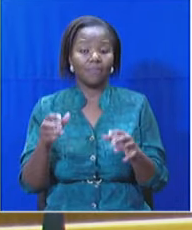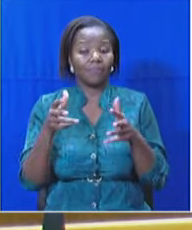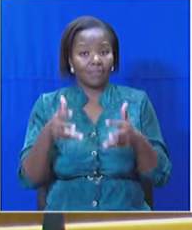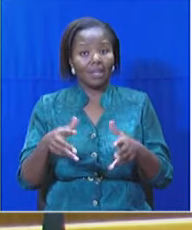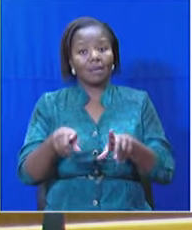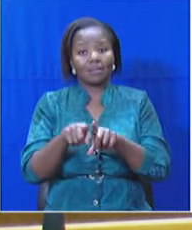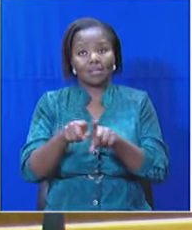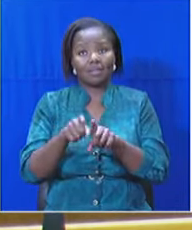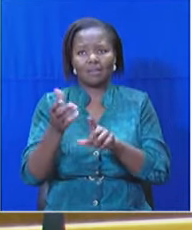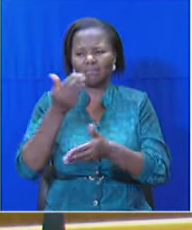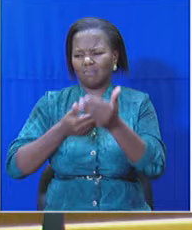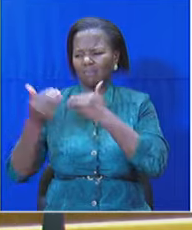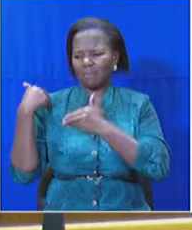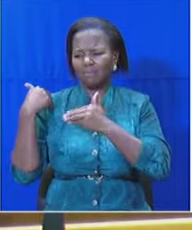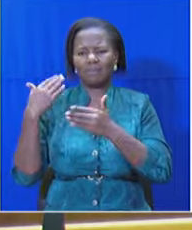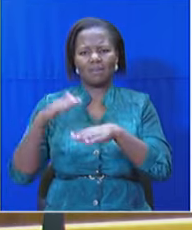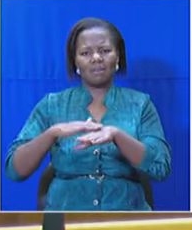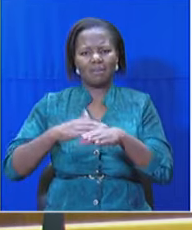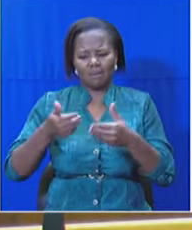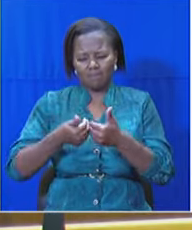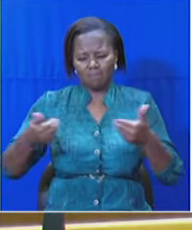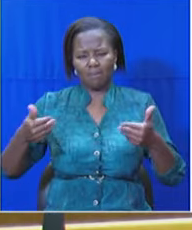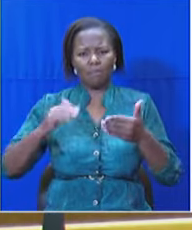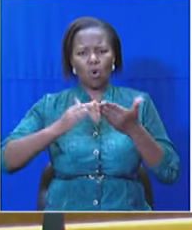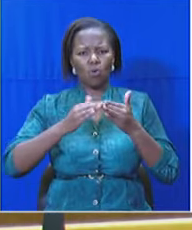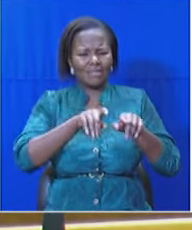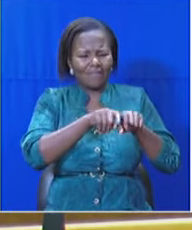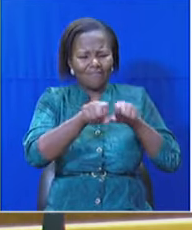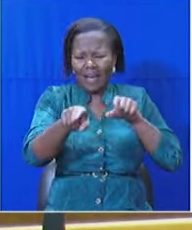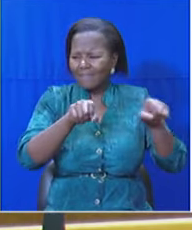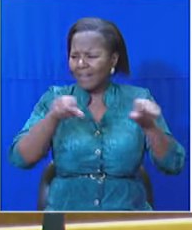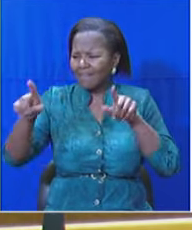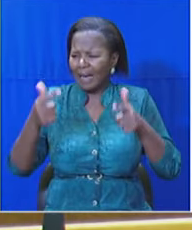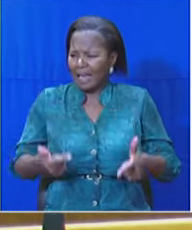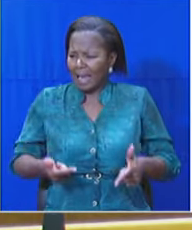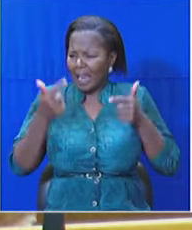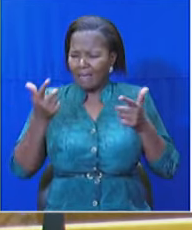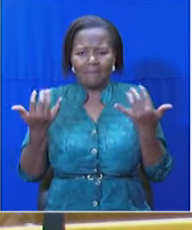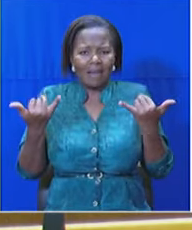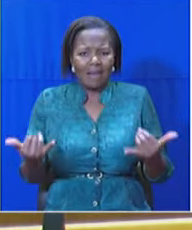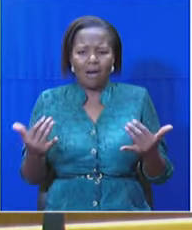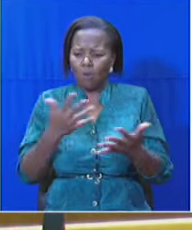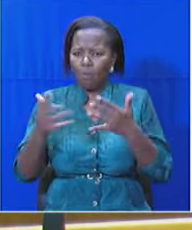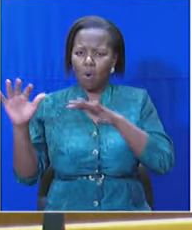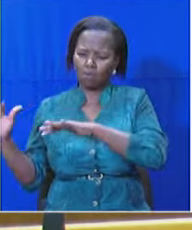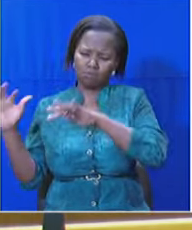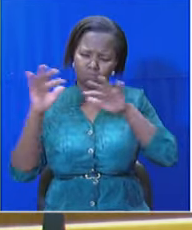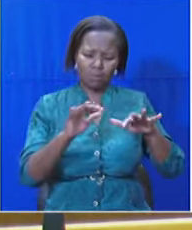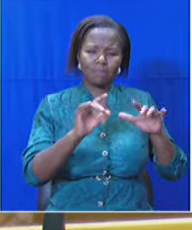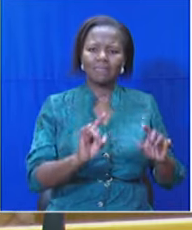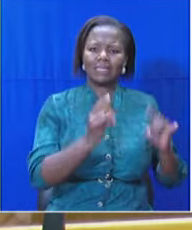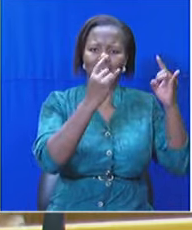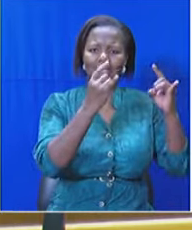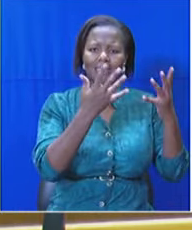to reversing the spatial legacy of apartheid, which has resulted in outward migration to the cities or